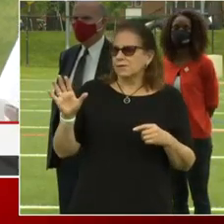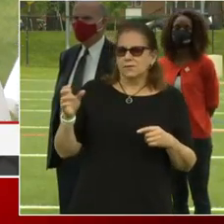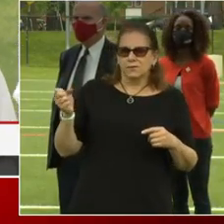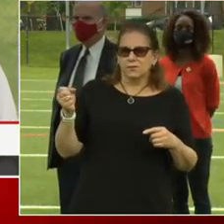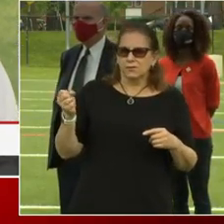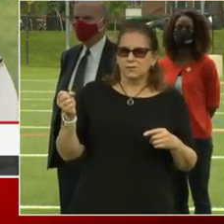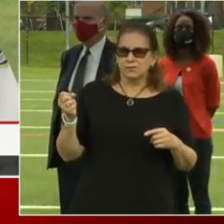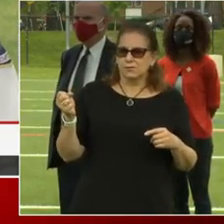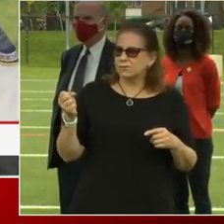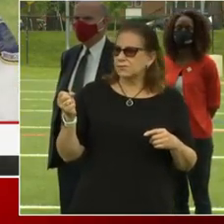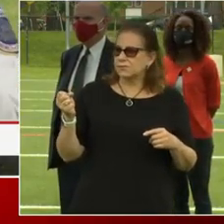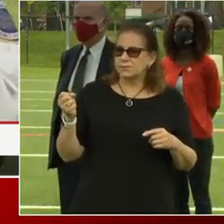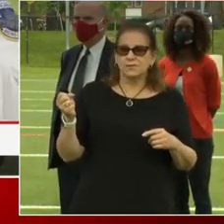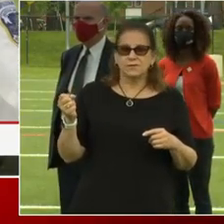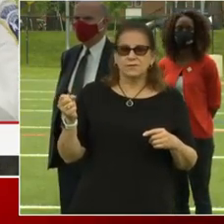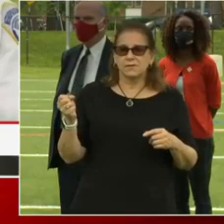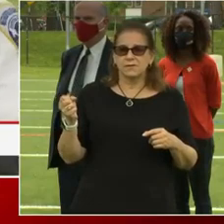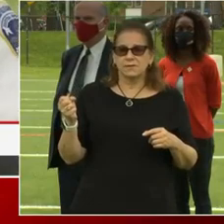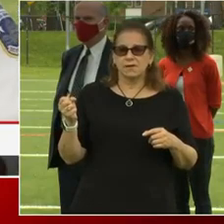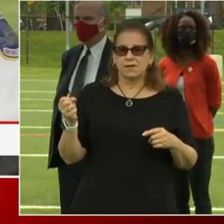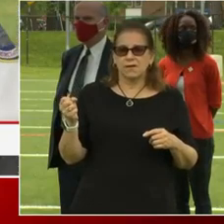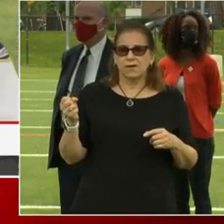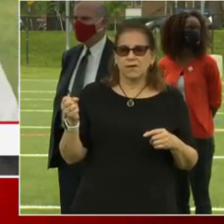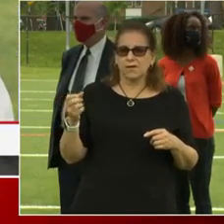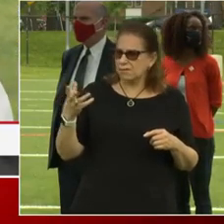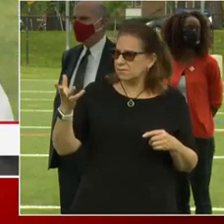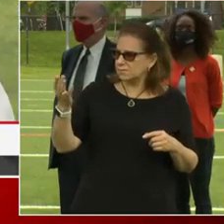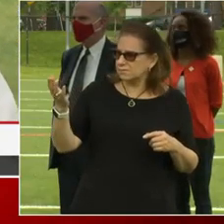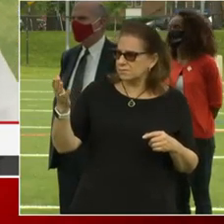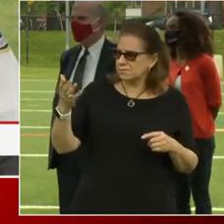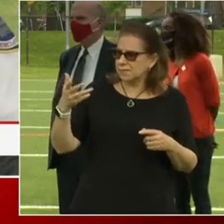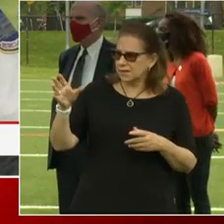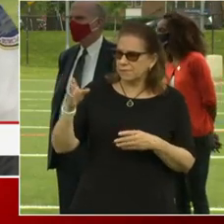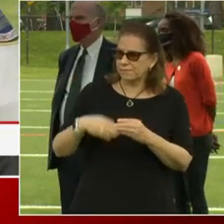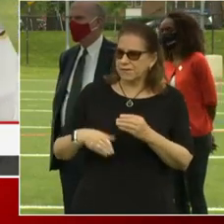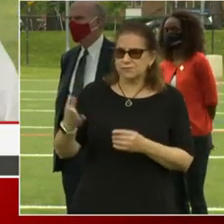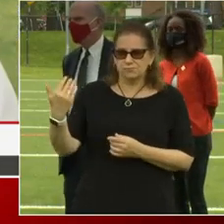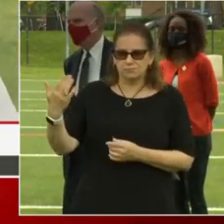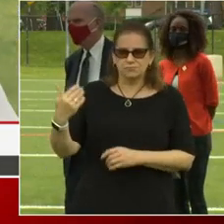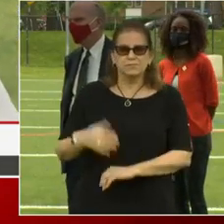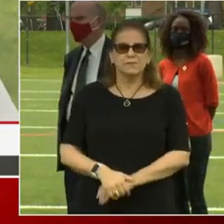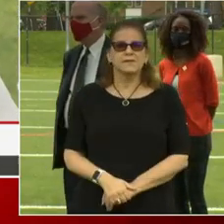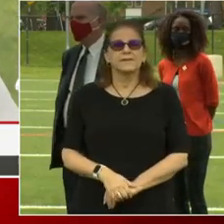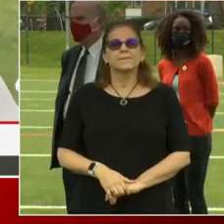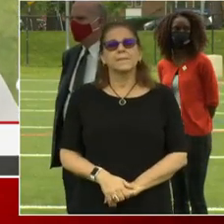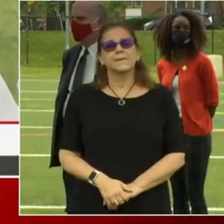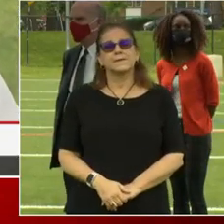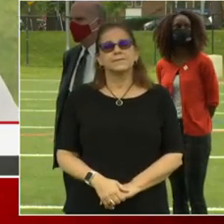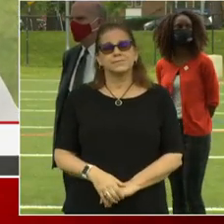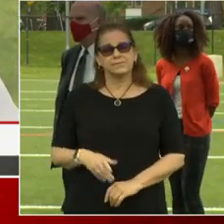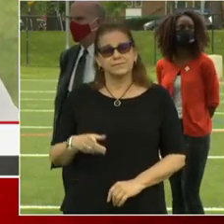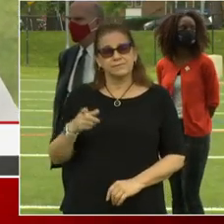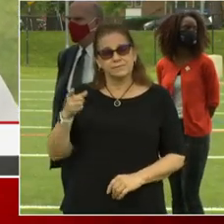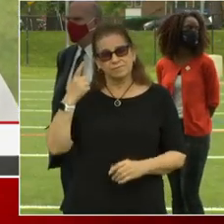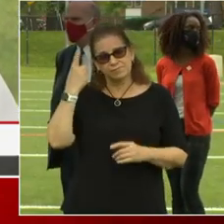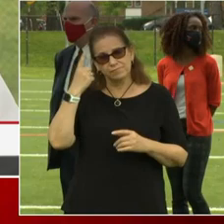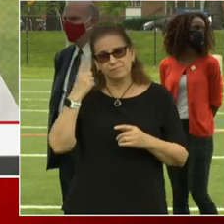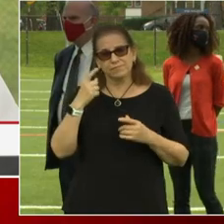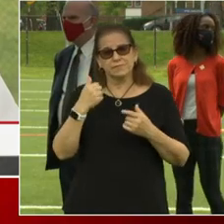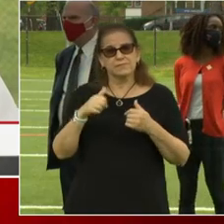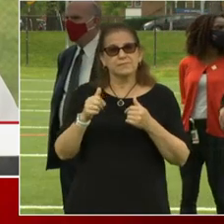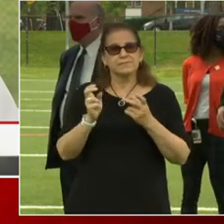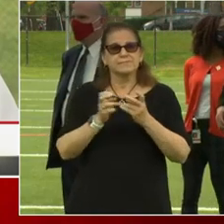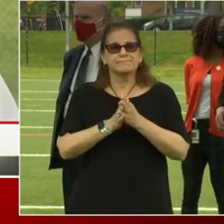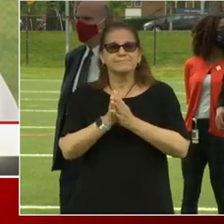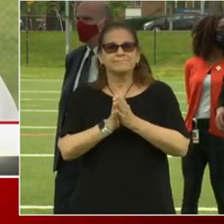here, we want to give her a chance to ask questions. Oh, no, let him finish, because I... Okay. Would you or are you considering any kind of incentives for the